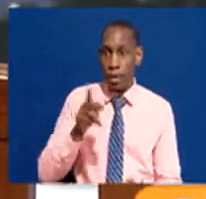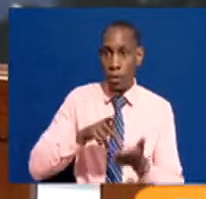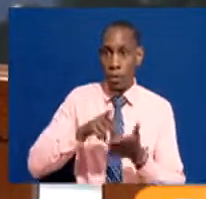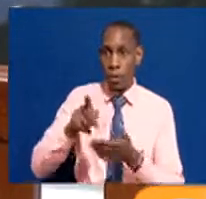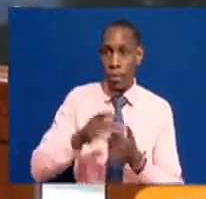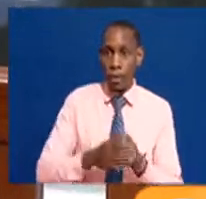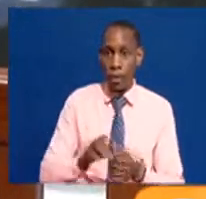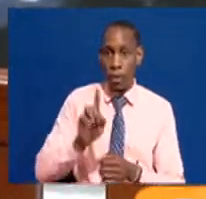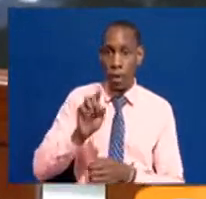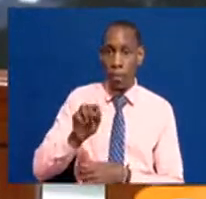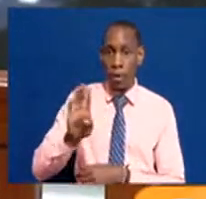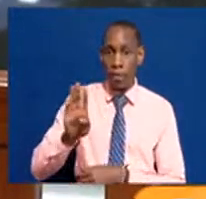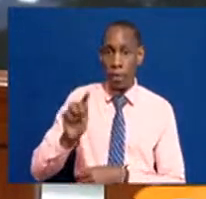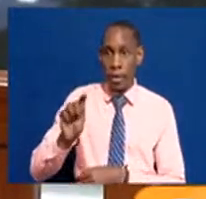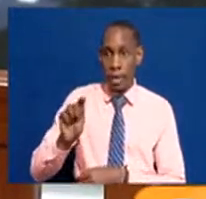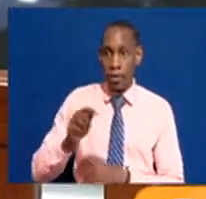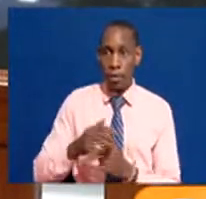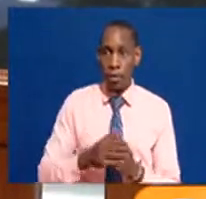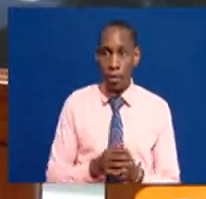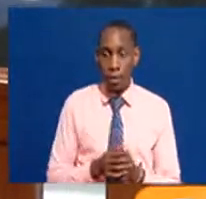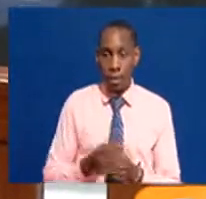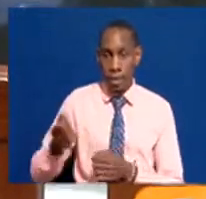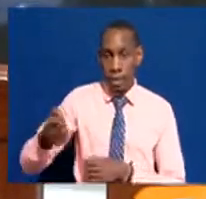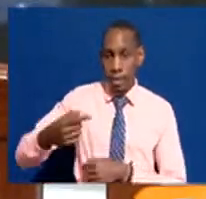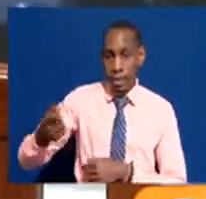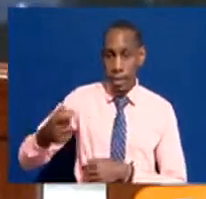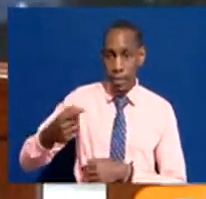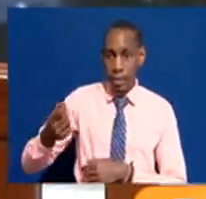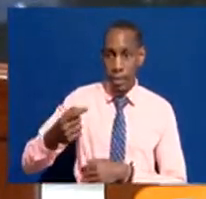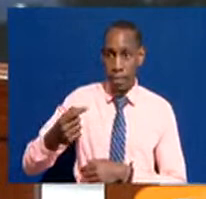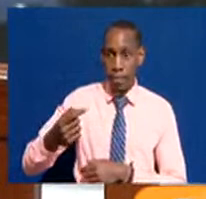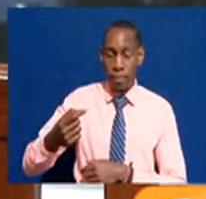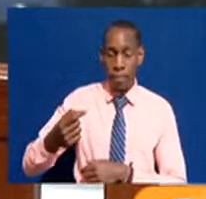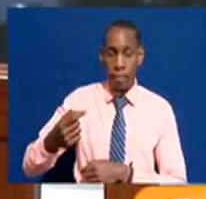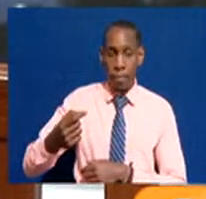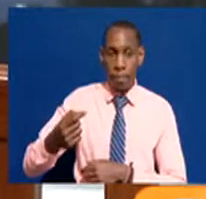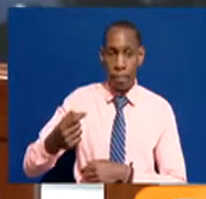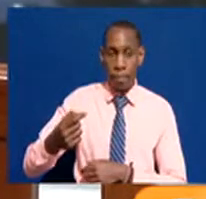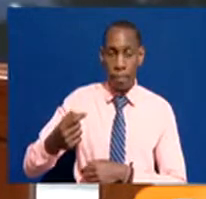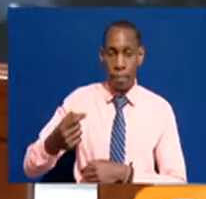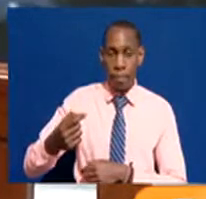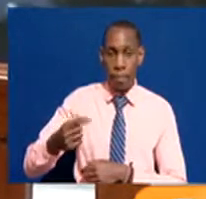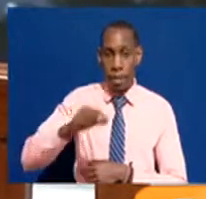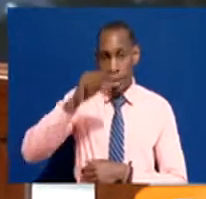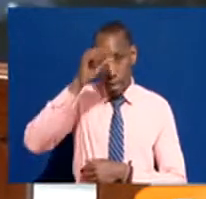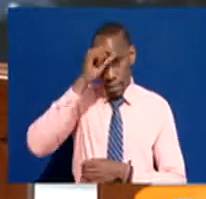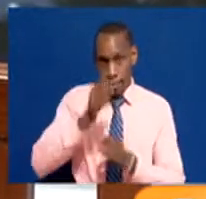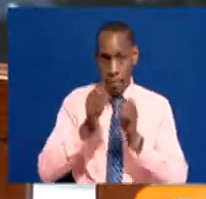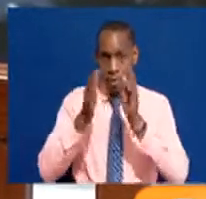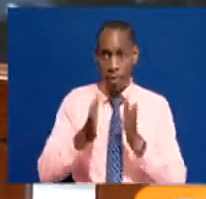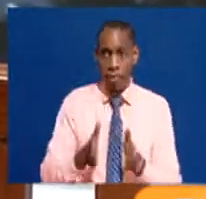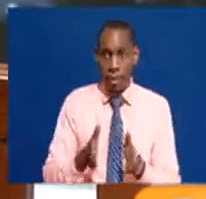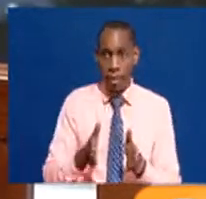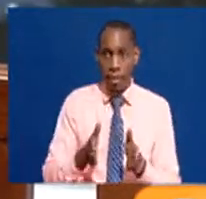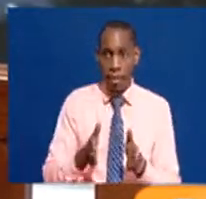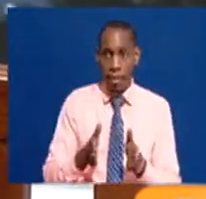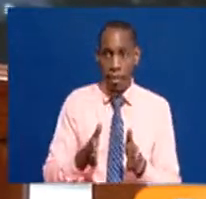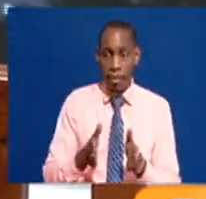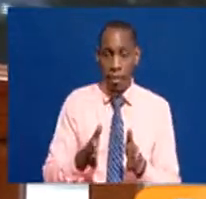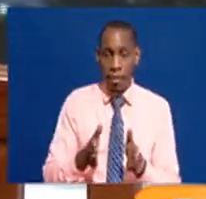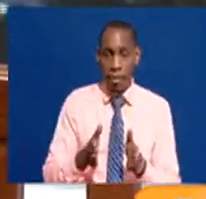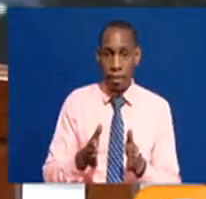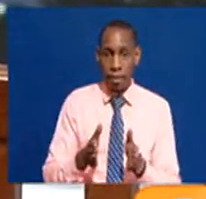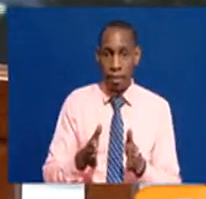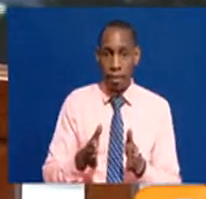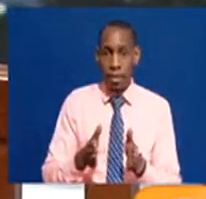using 1.4 trillion. Salaries for the government officers, mine also,